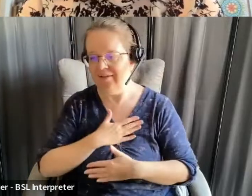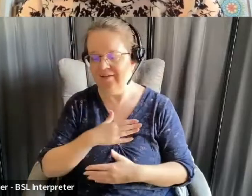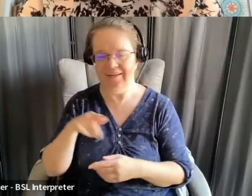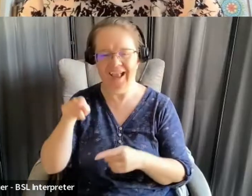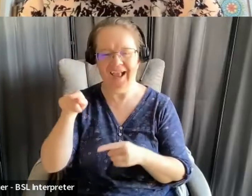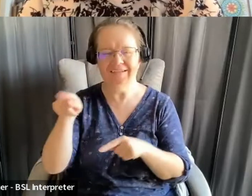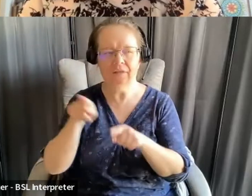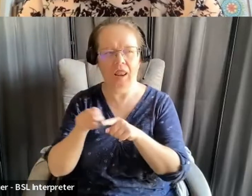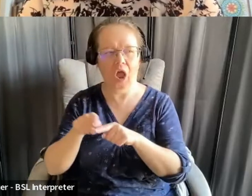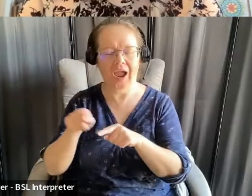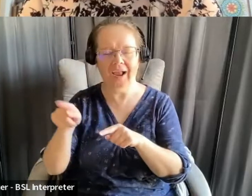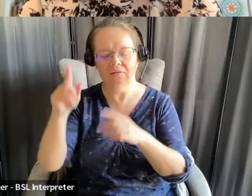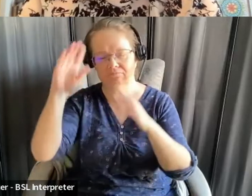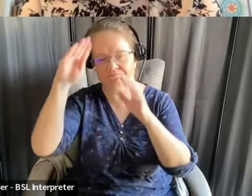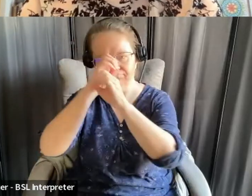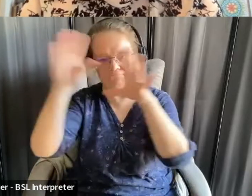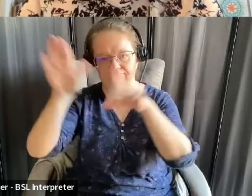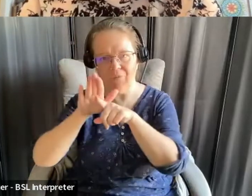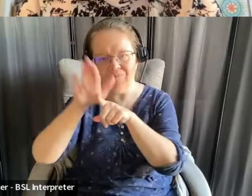futurist.